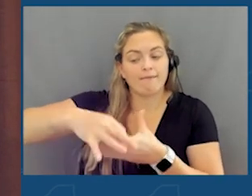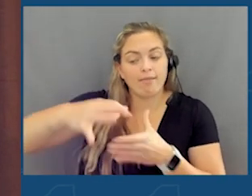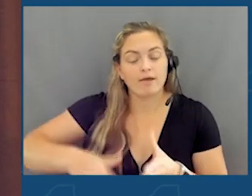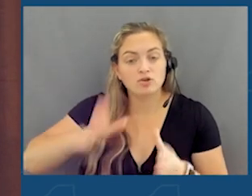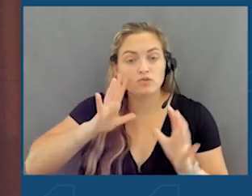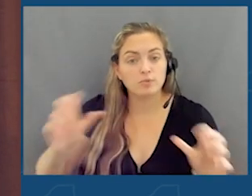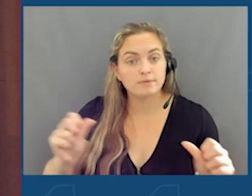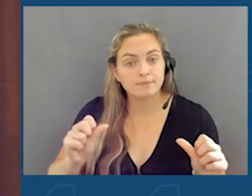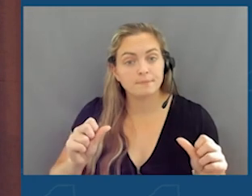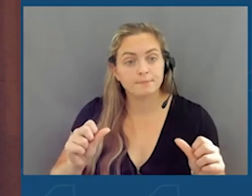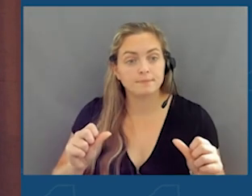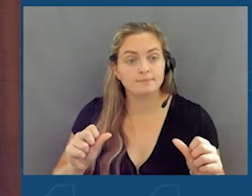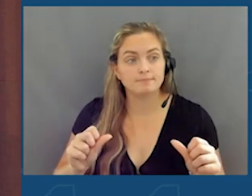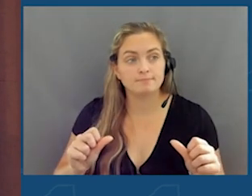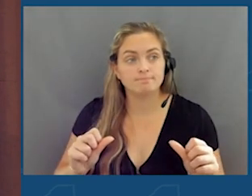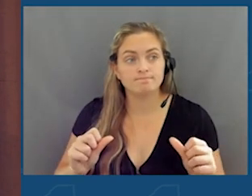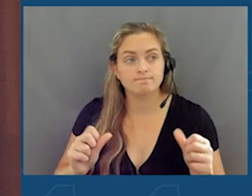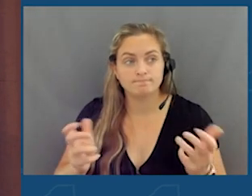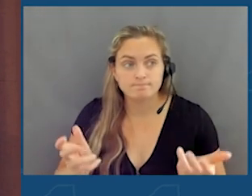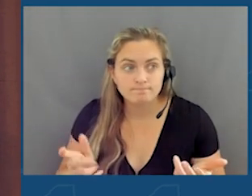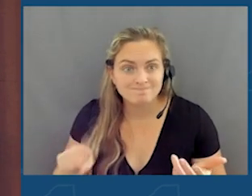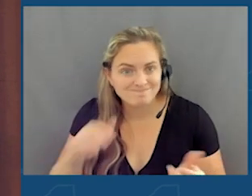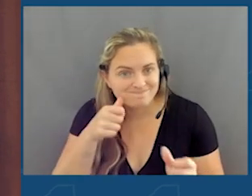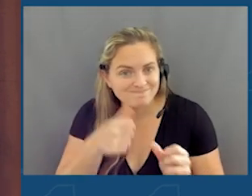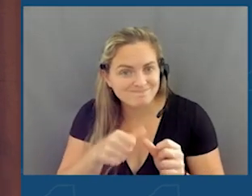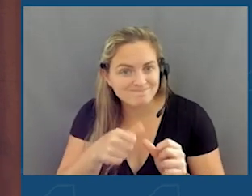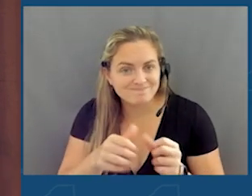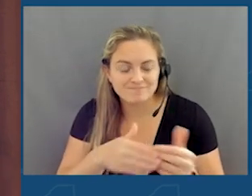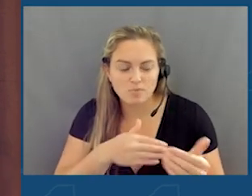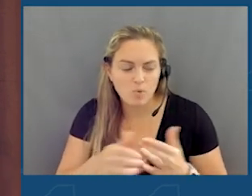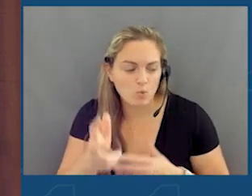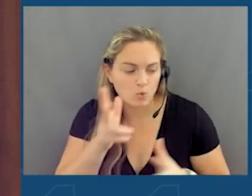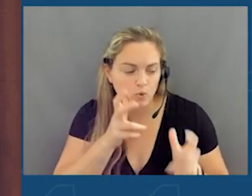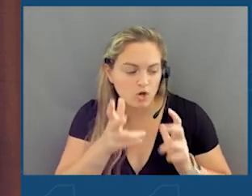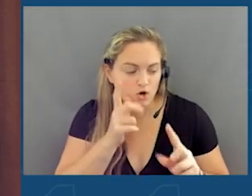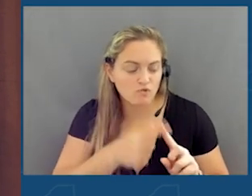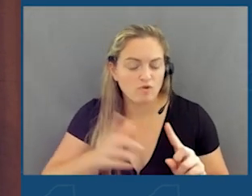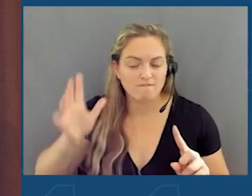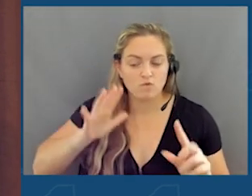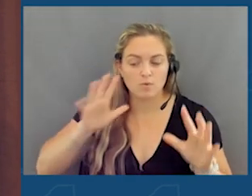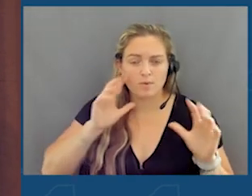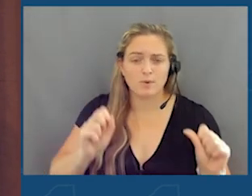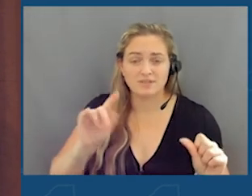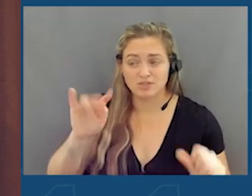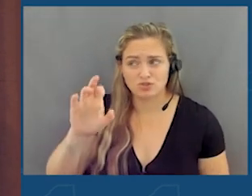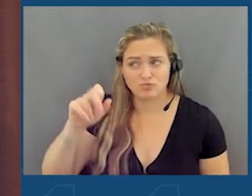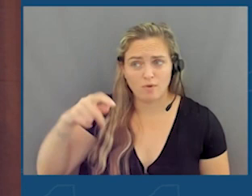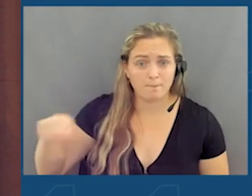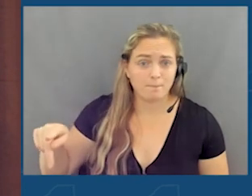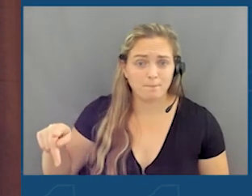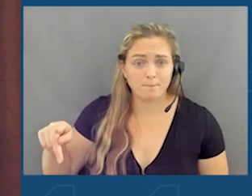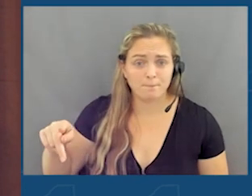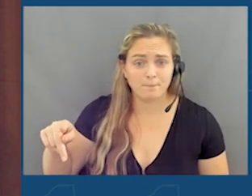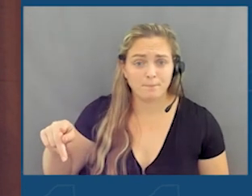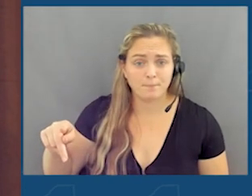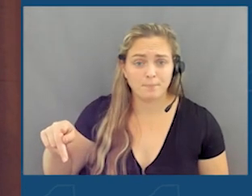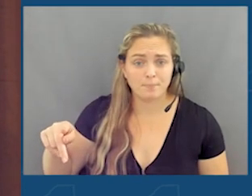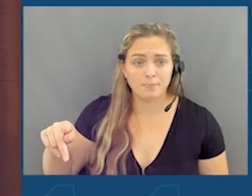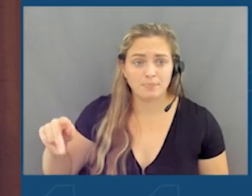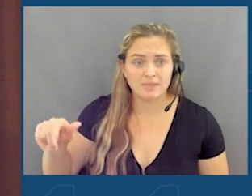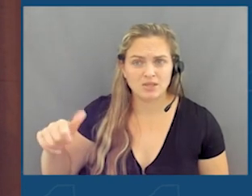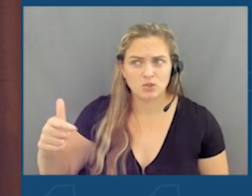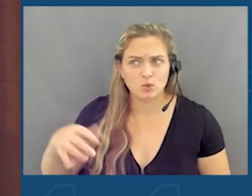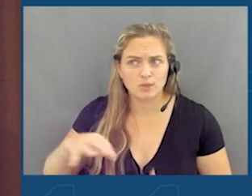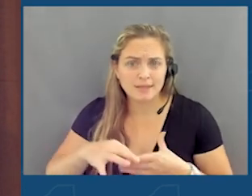election, you have to remember, despite what we hear from former President Trump and all those election deniers